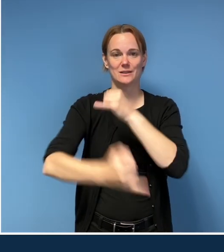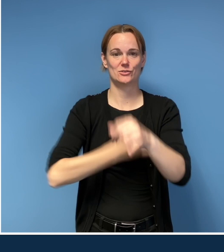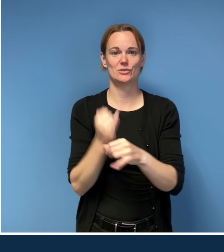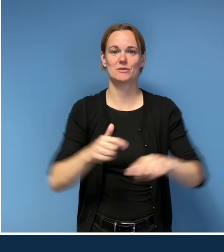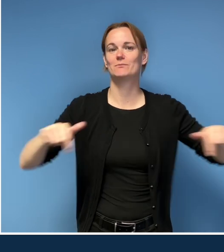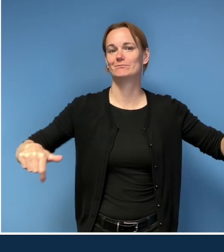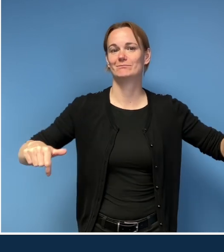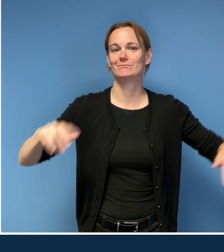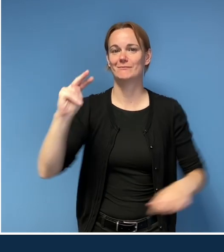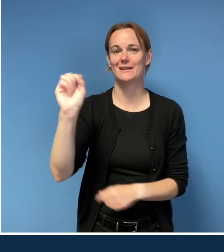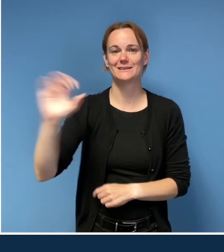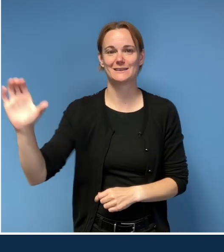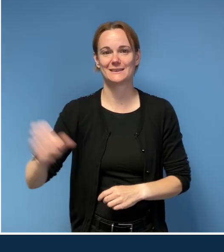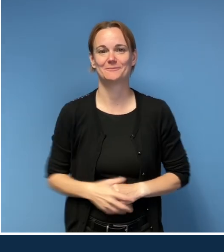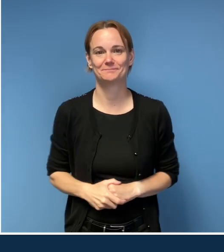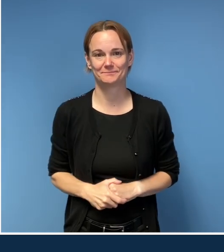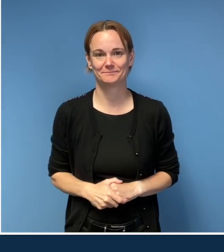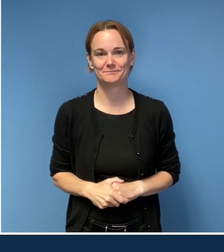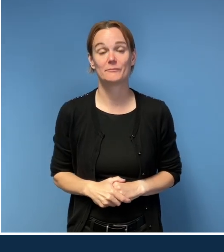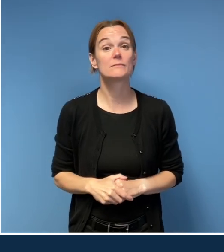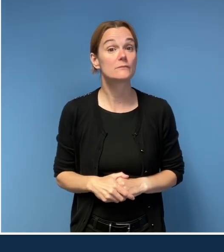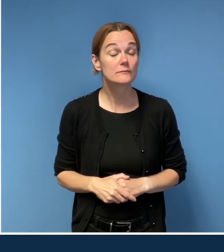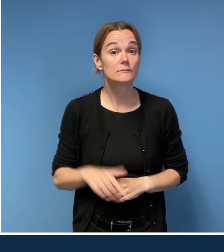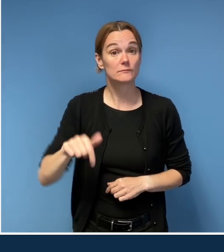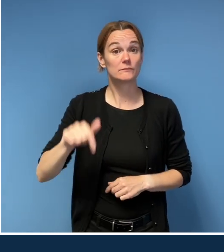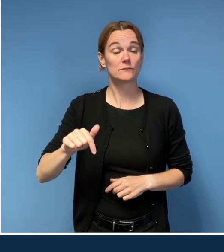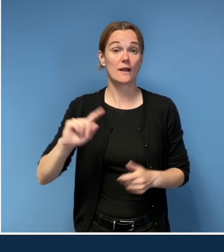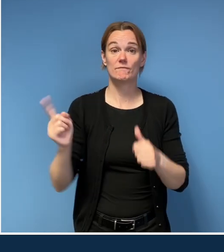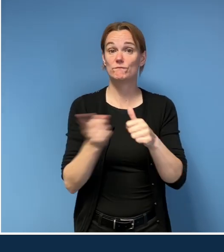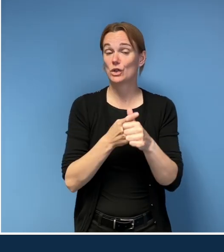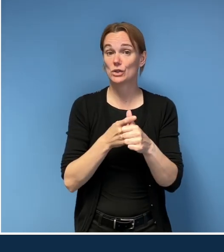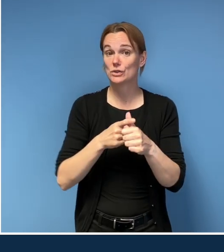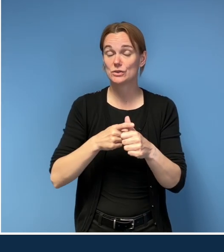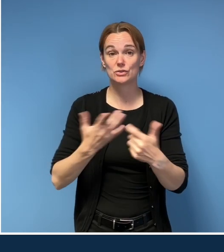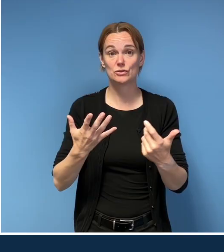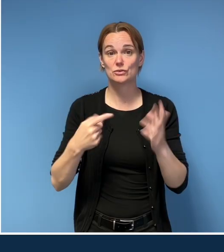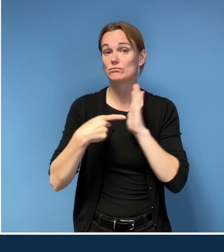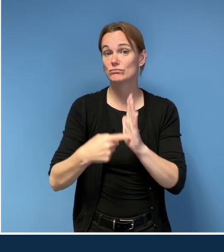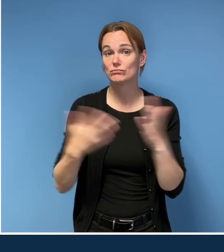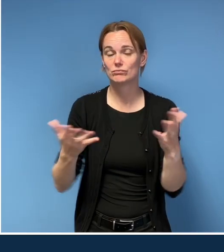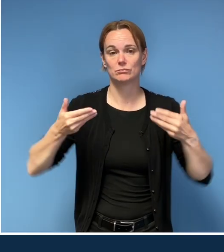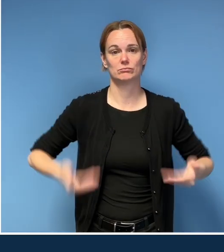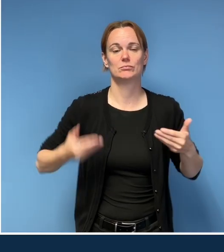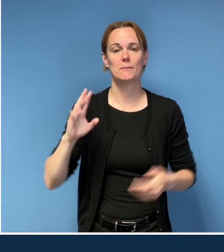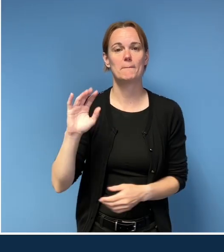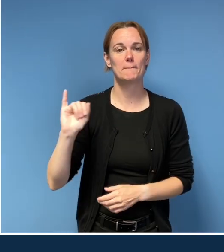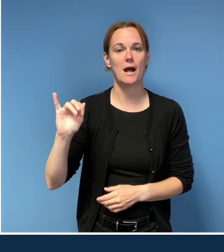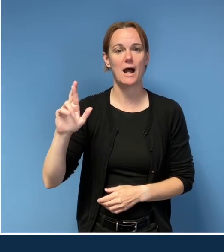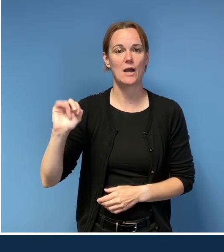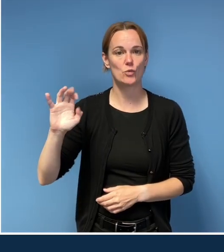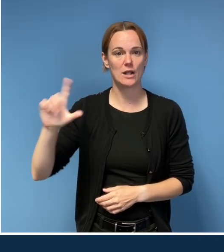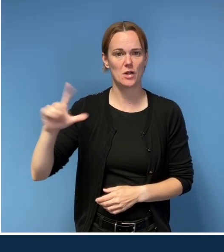College. Now, for context in this inaugural episode, a bit about me. I'm a proudly biracial woman with lineage to